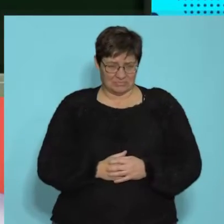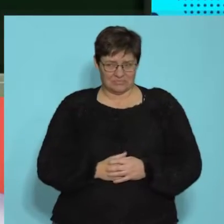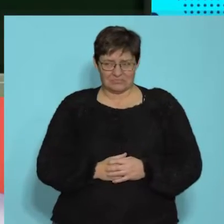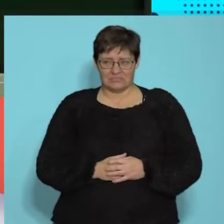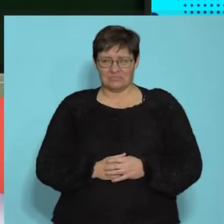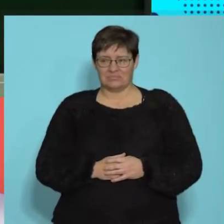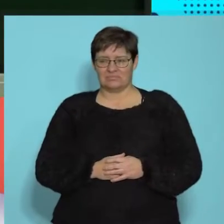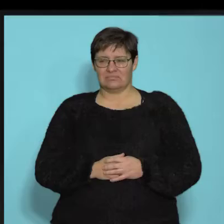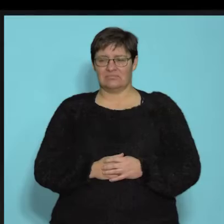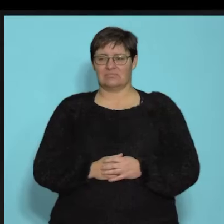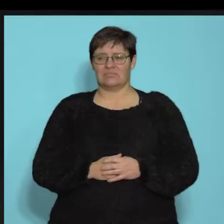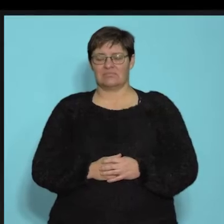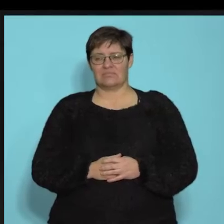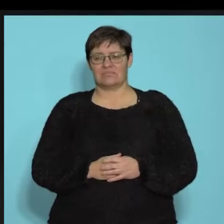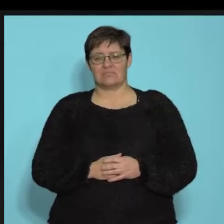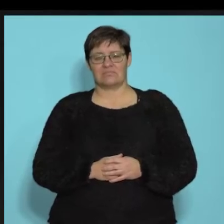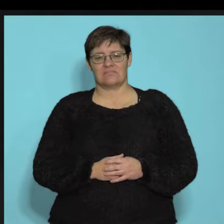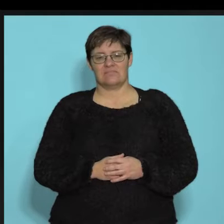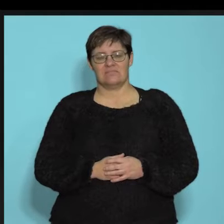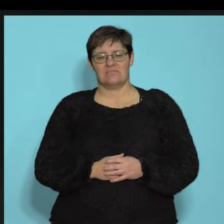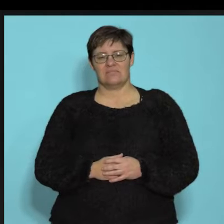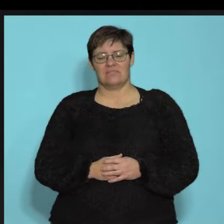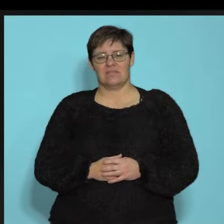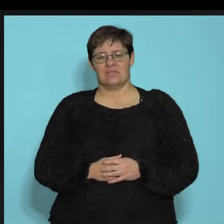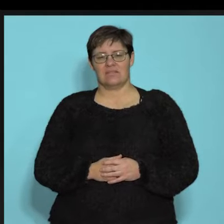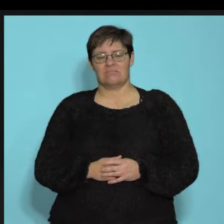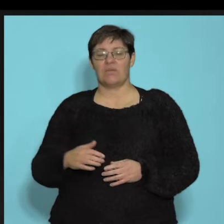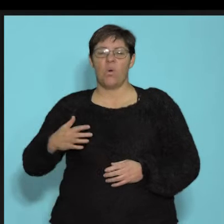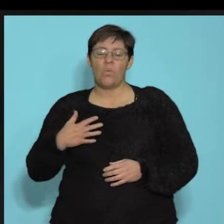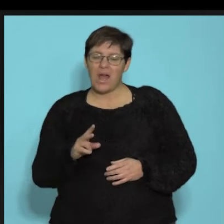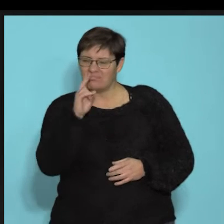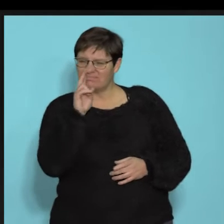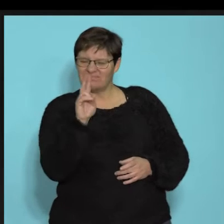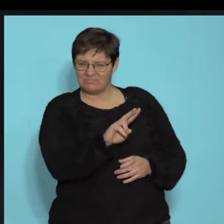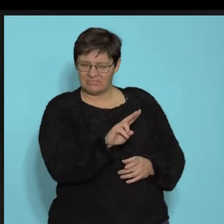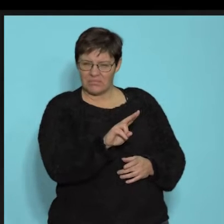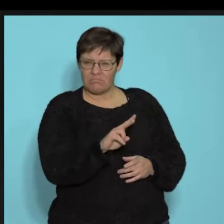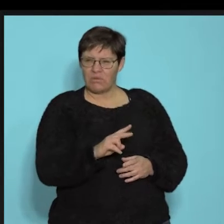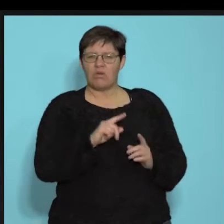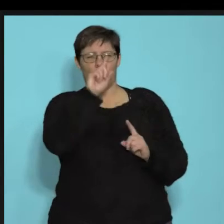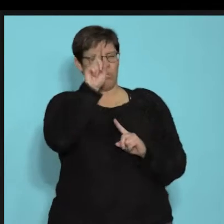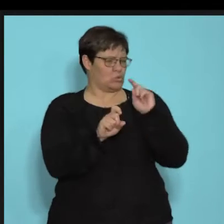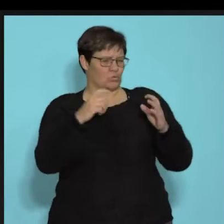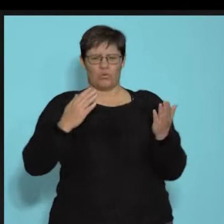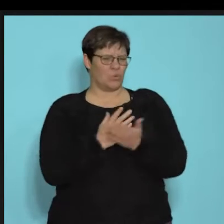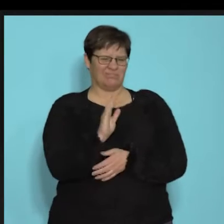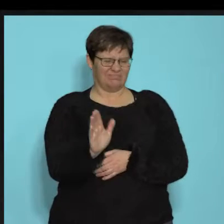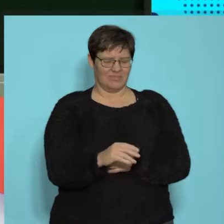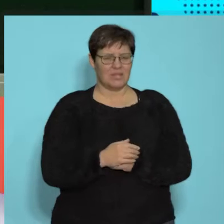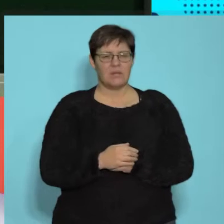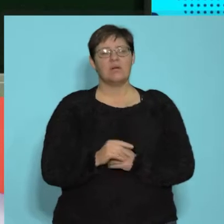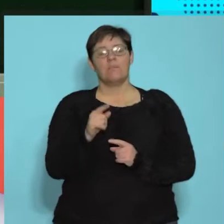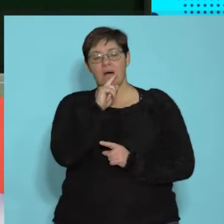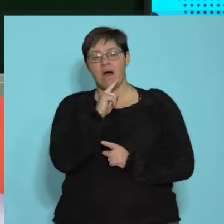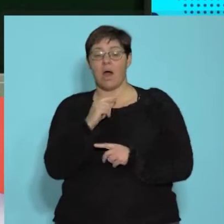also get quite sore there. Okay, what I want you to have a look at, we're not going to go through the questions, but